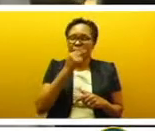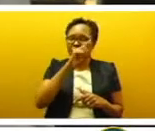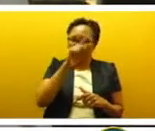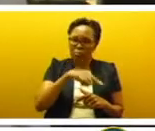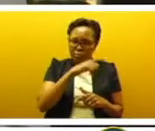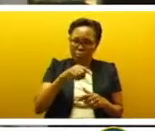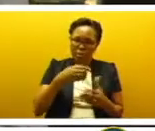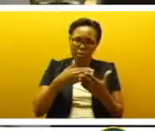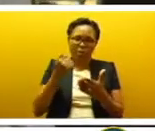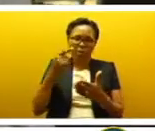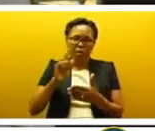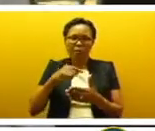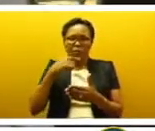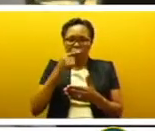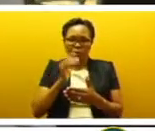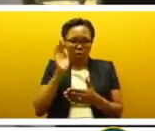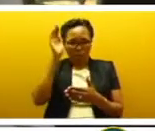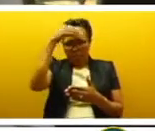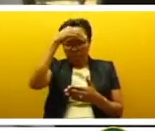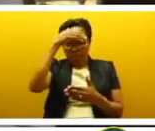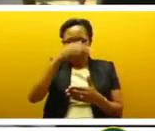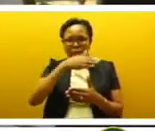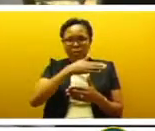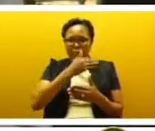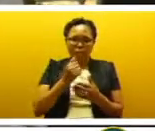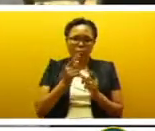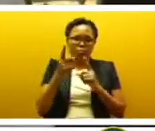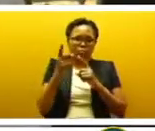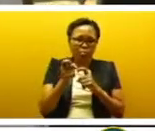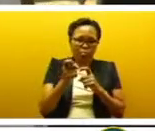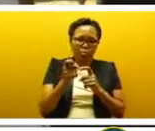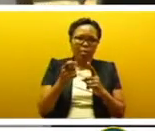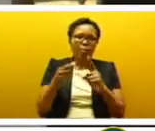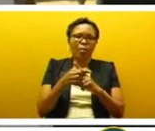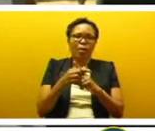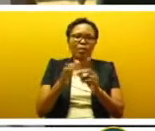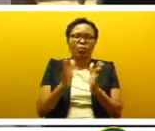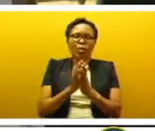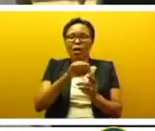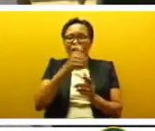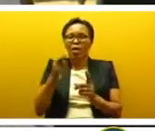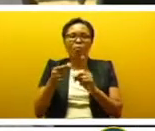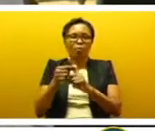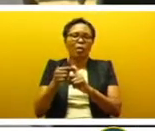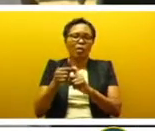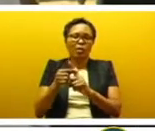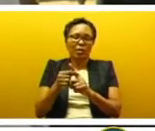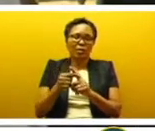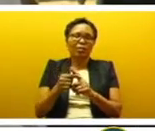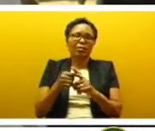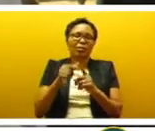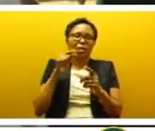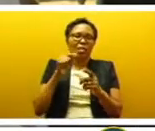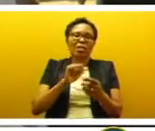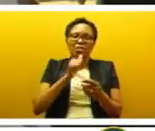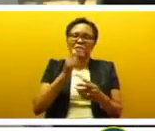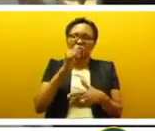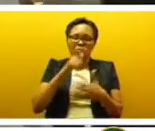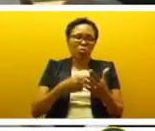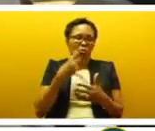the ability to shoot a bullet with a bullet. That's how a missile downs another missile. That is not what we are saying